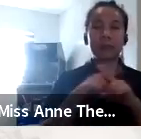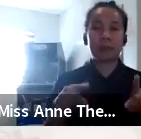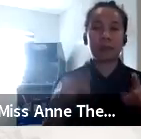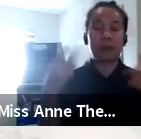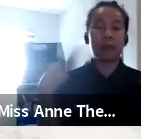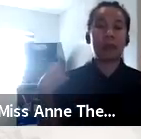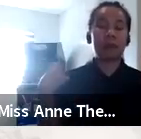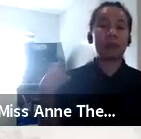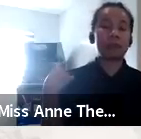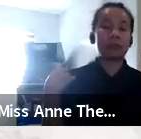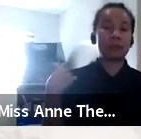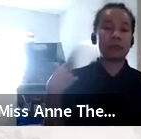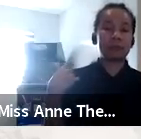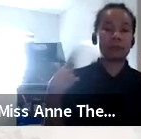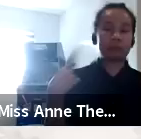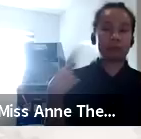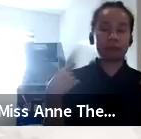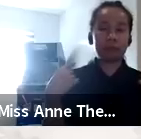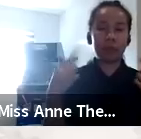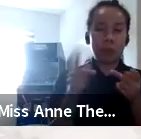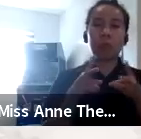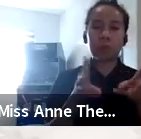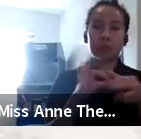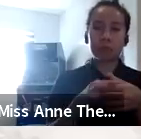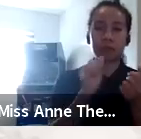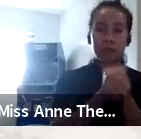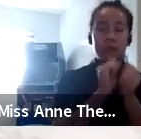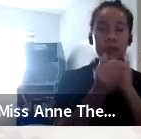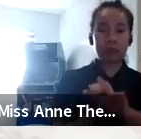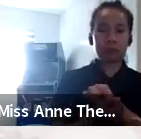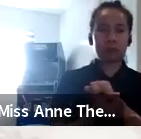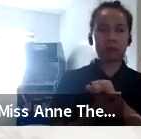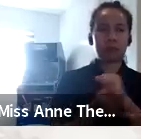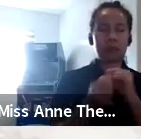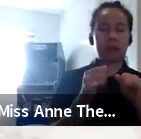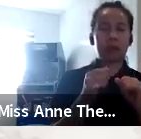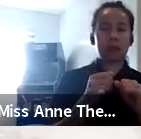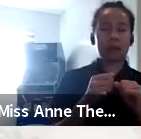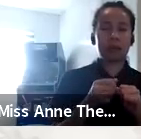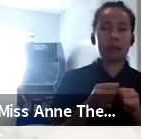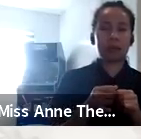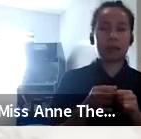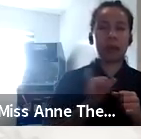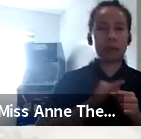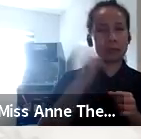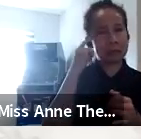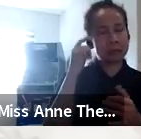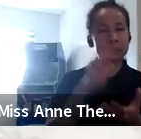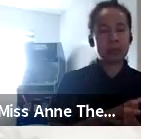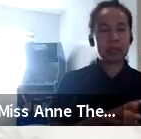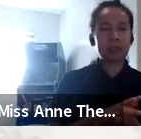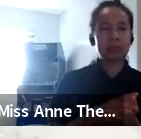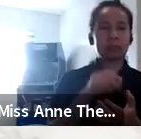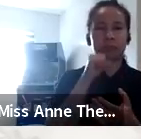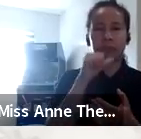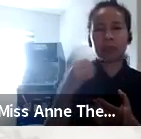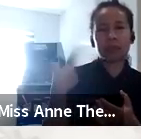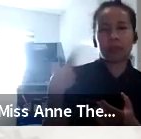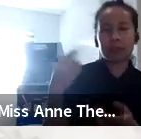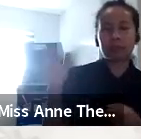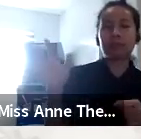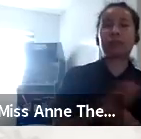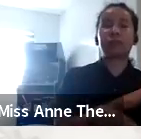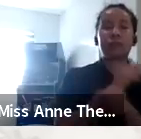phases of coping. But I don't think that we have coped up 100% now. We're really